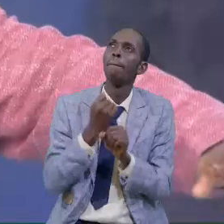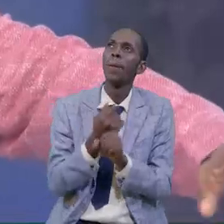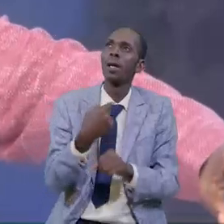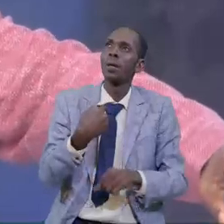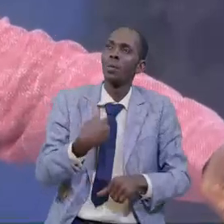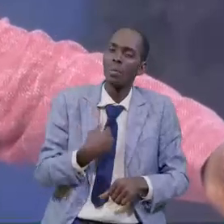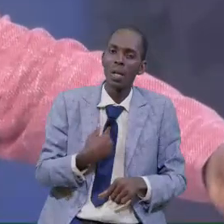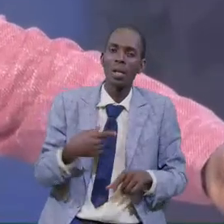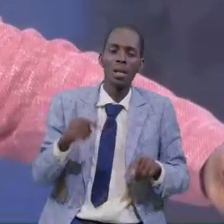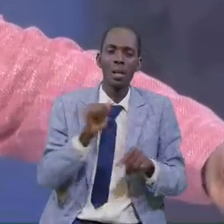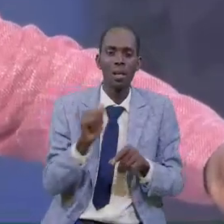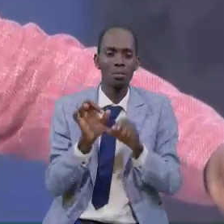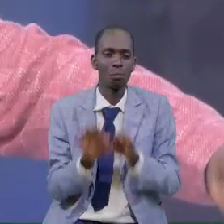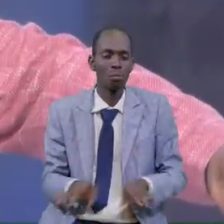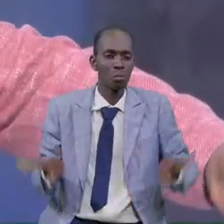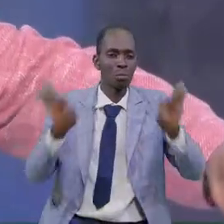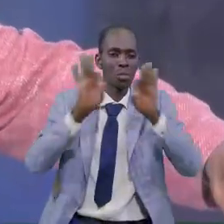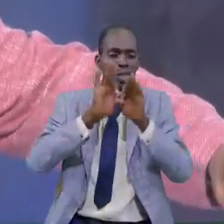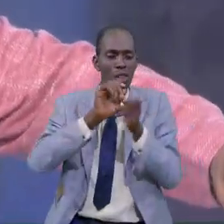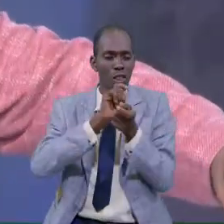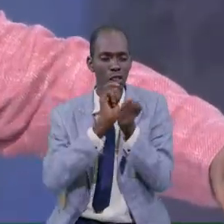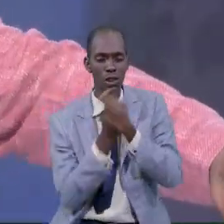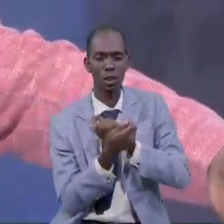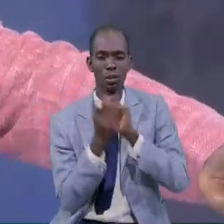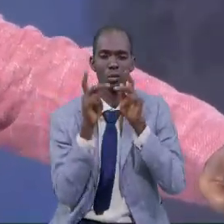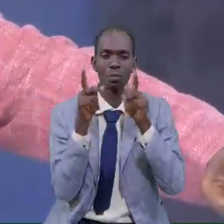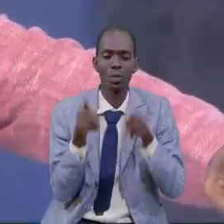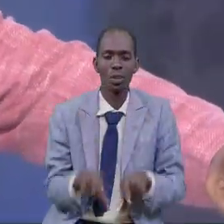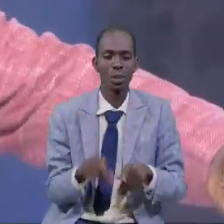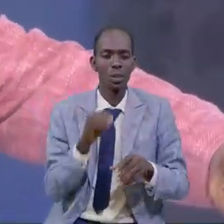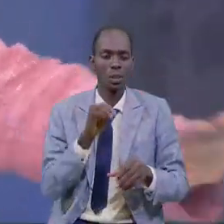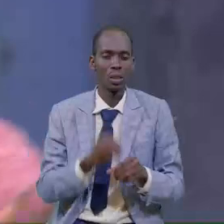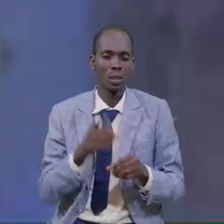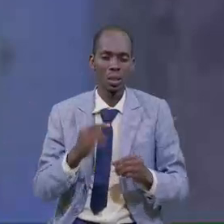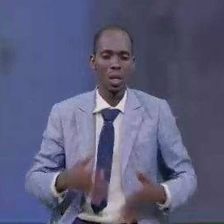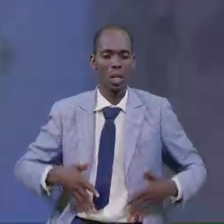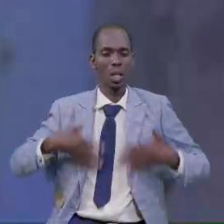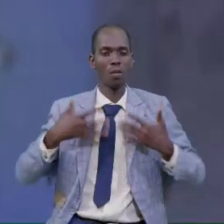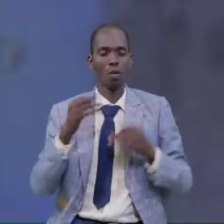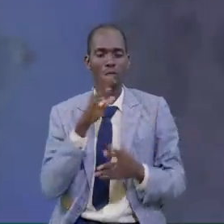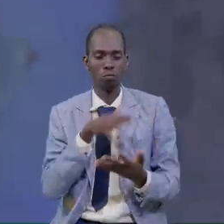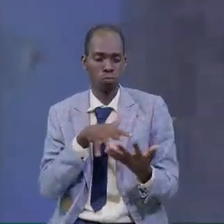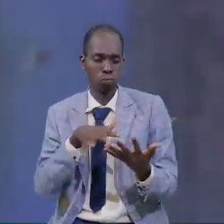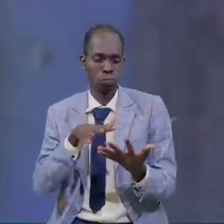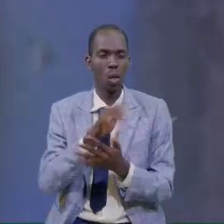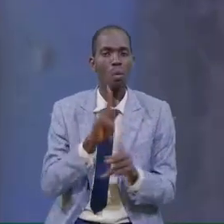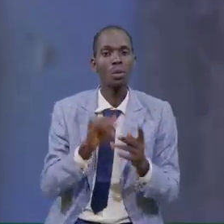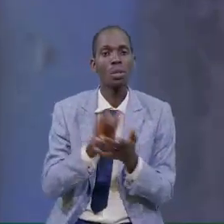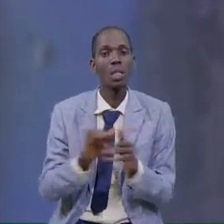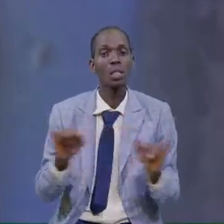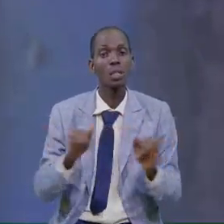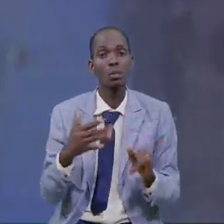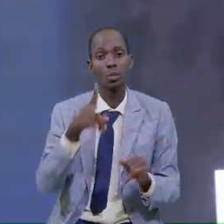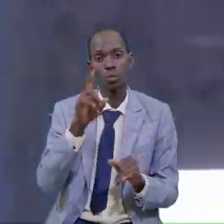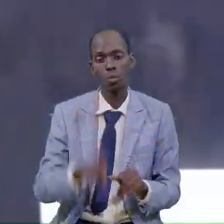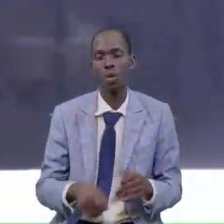significant change agent in the lives of those people." That's the same thing you ought to have. The